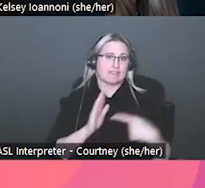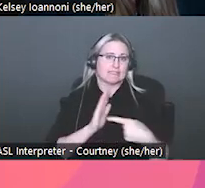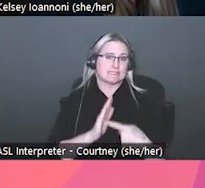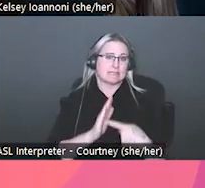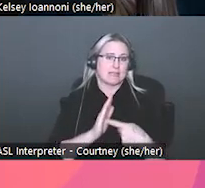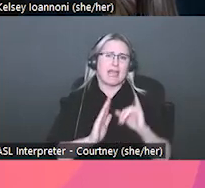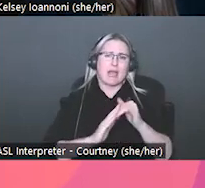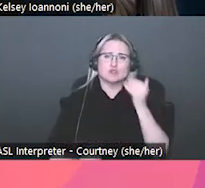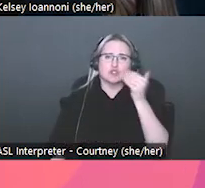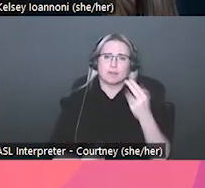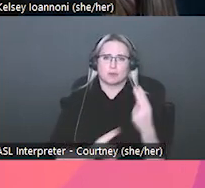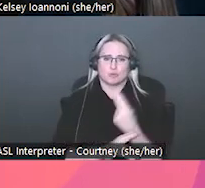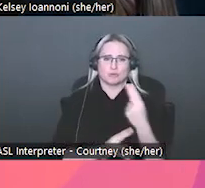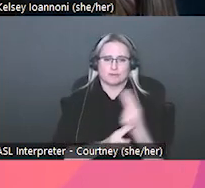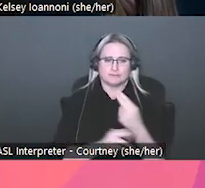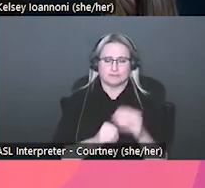is used for weight loss.